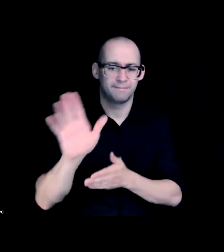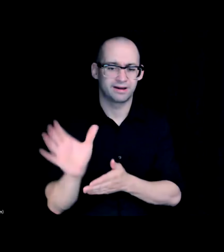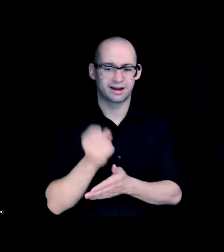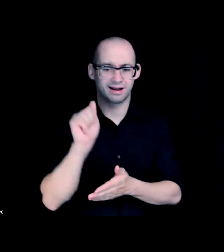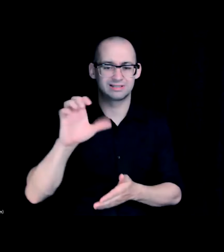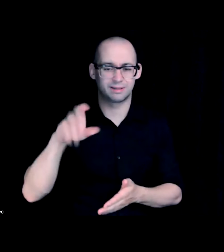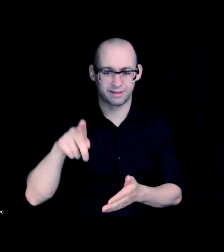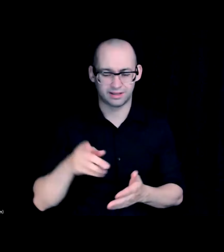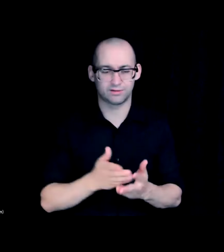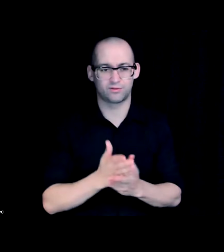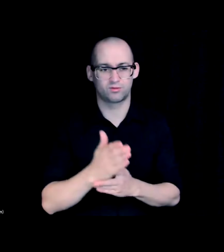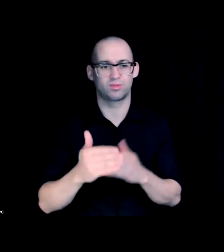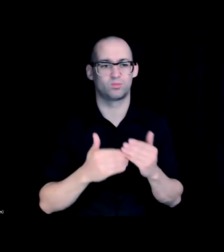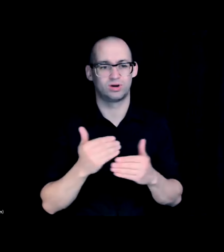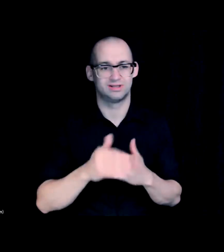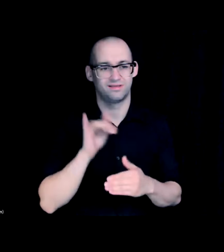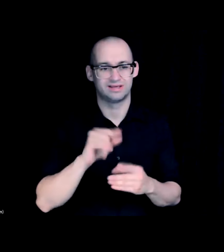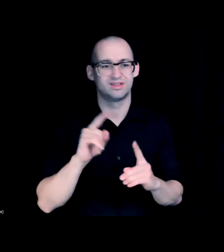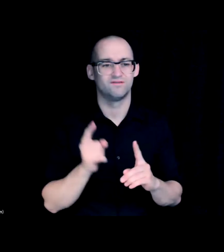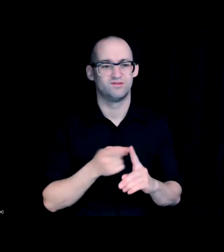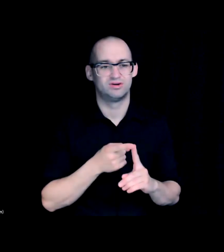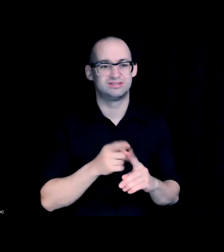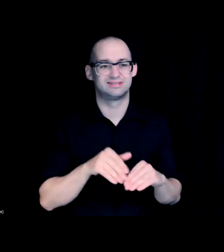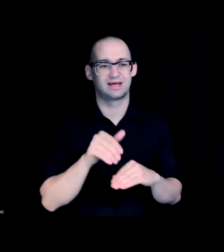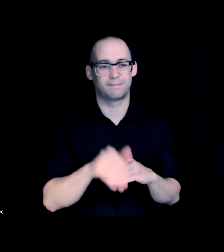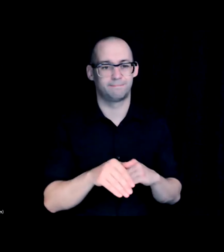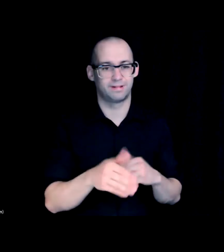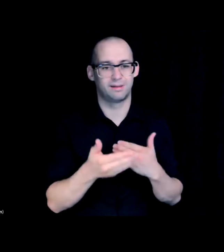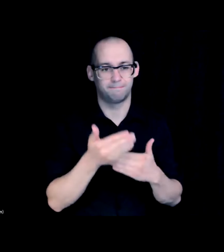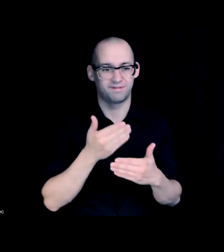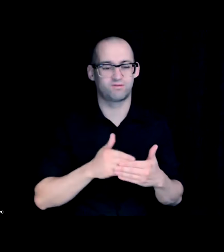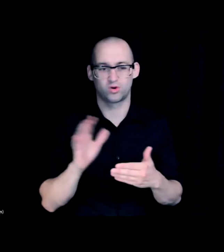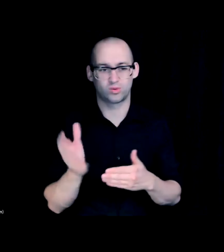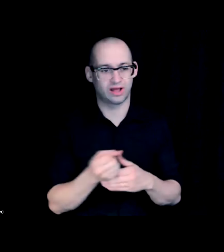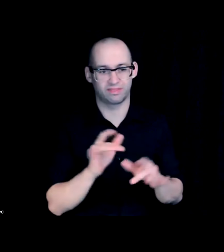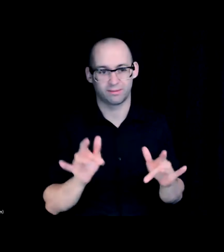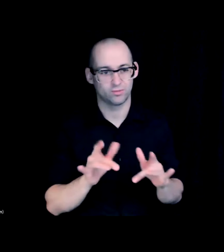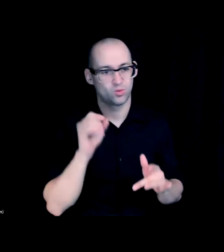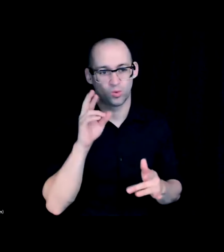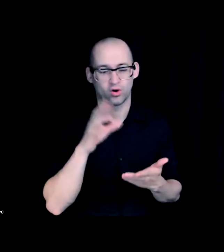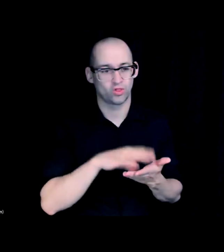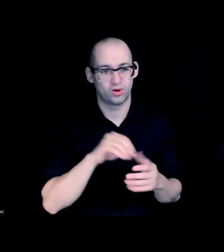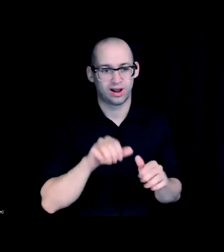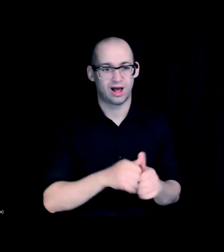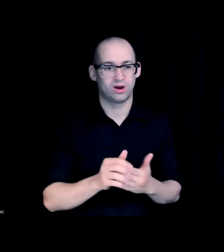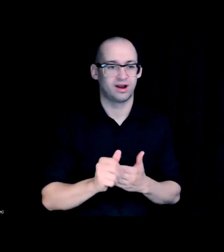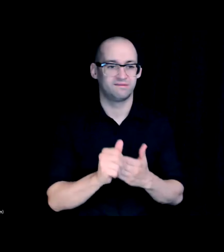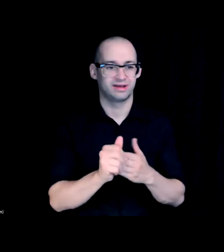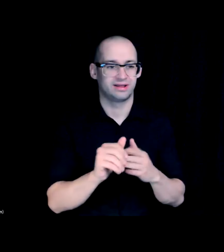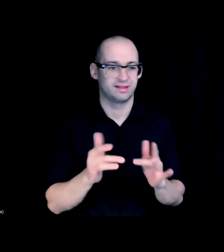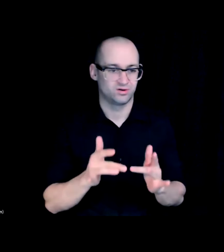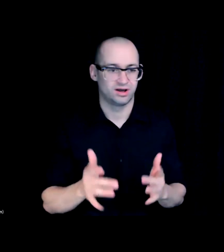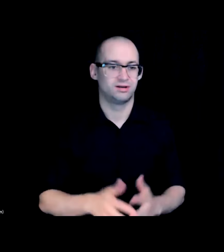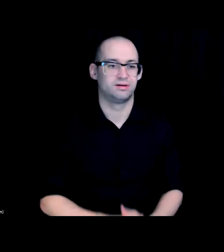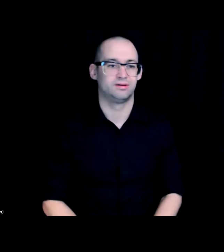through the process is the first sort of step before you even get a computer or learn how to navigate the internet and have